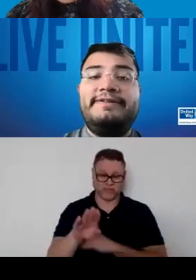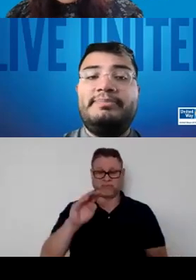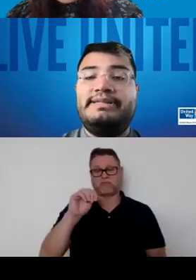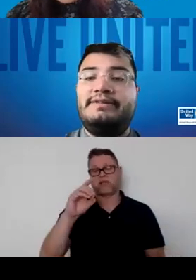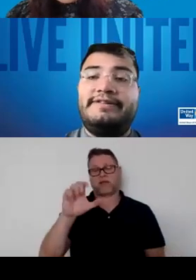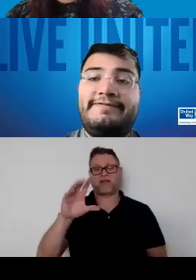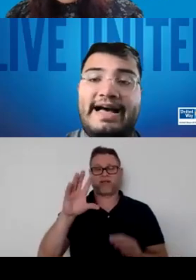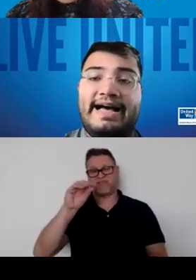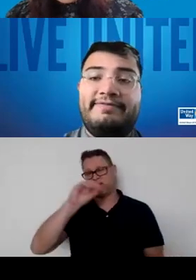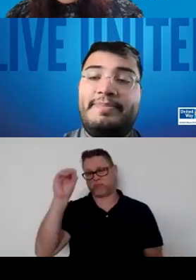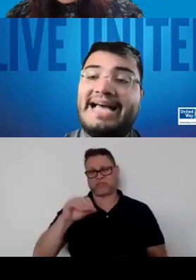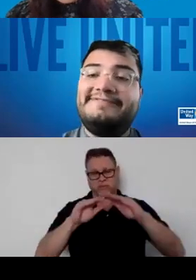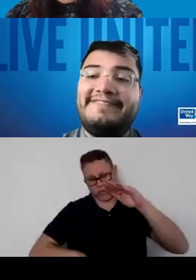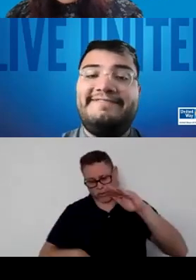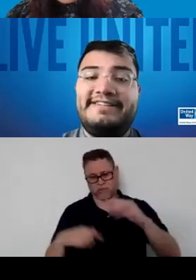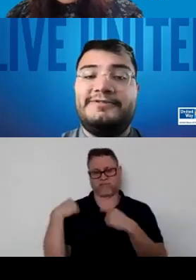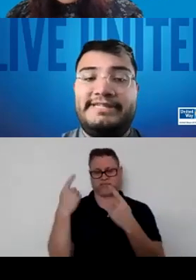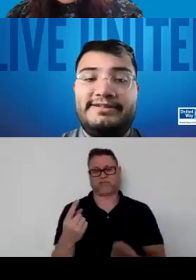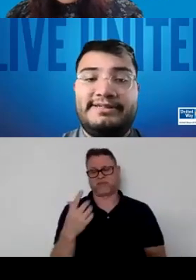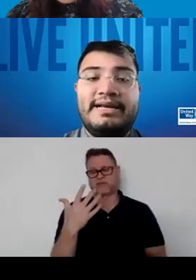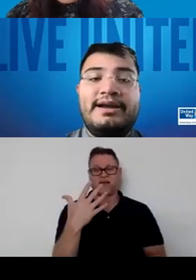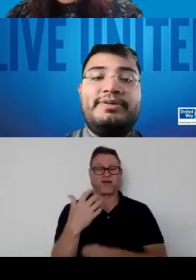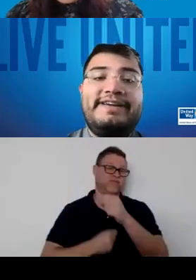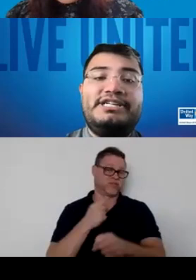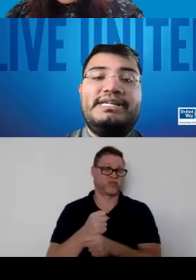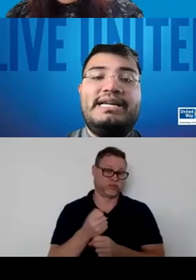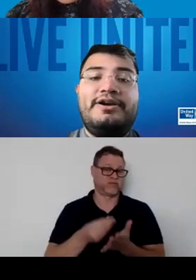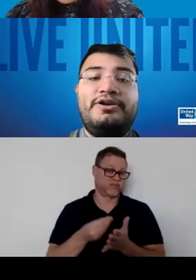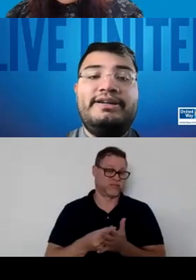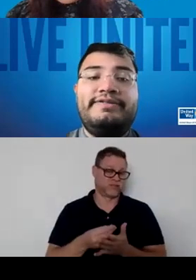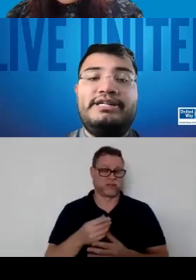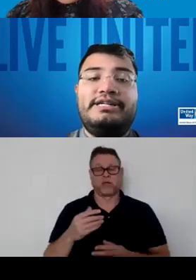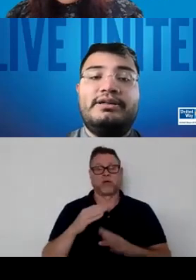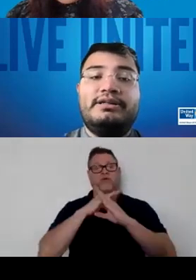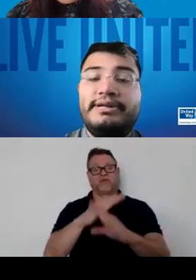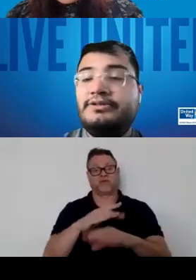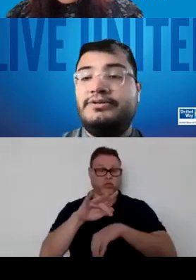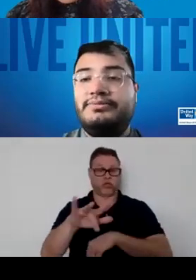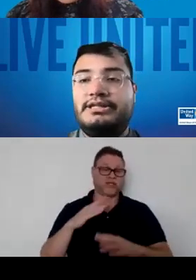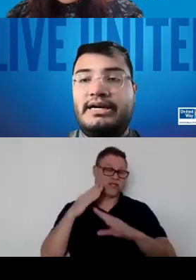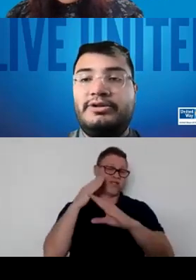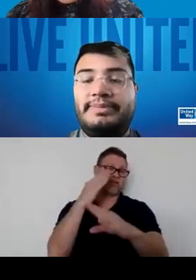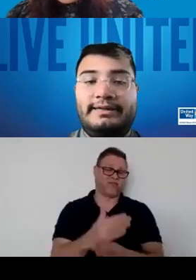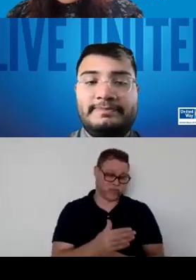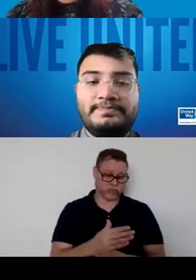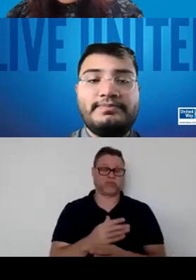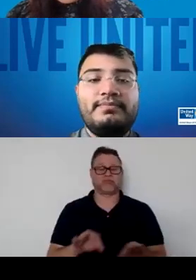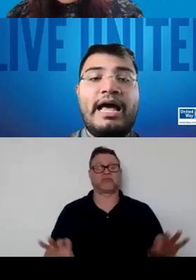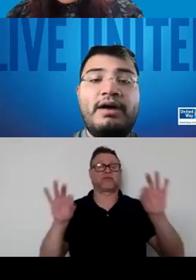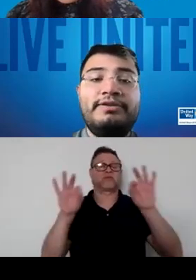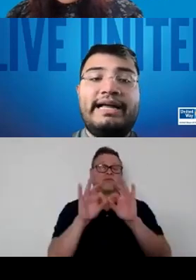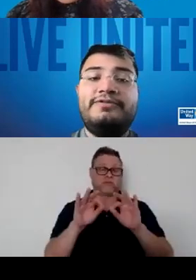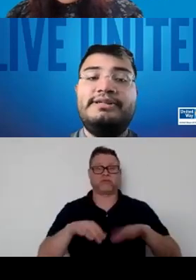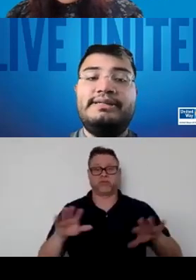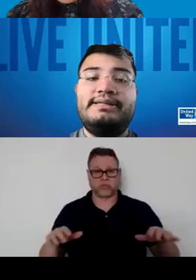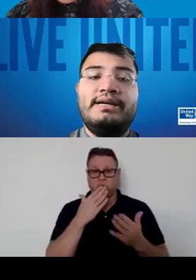below 50% for the past 5 fiscal years. Prevention and early intervention are critical to child well-being.